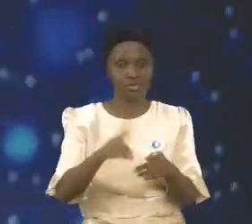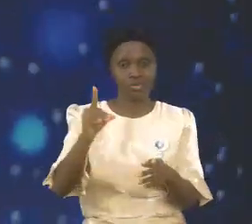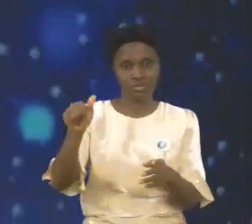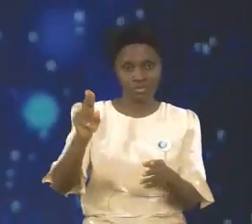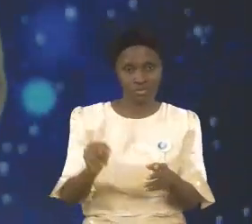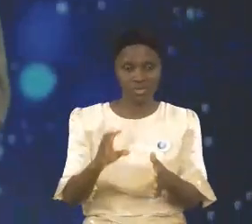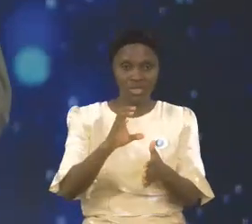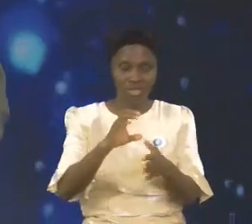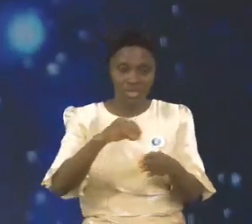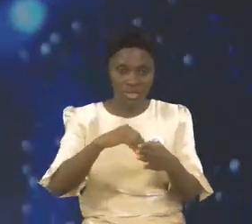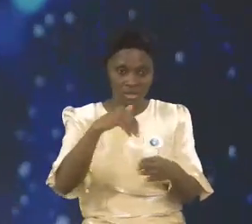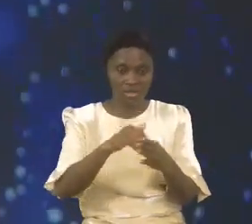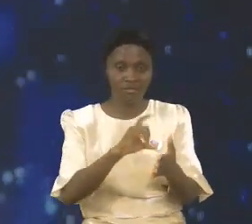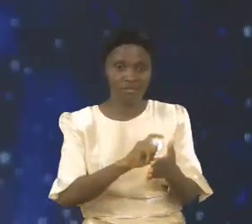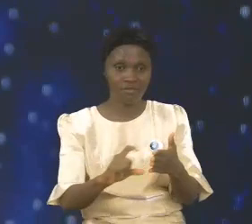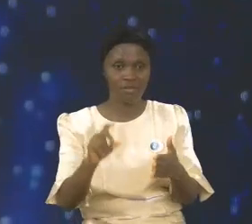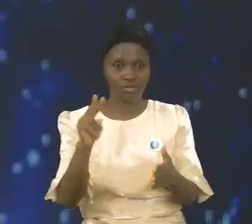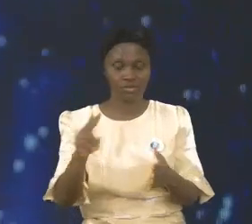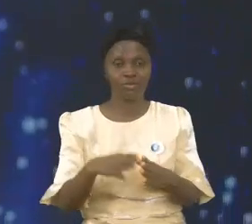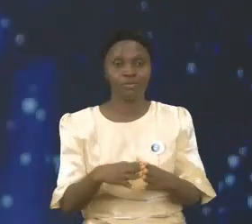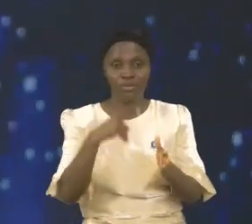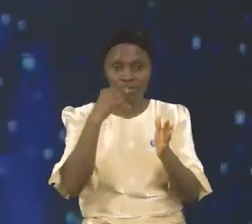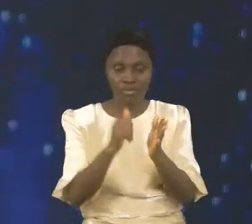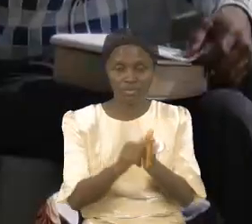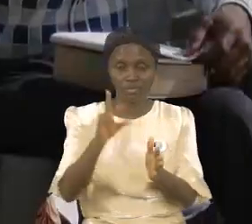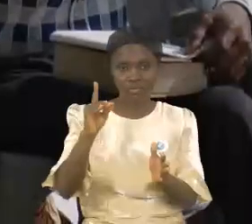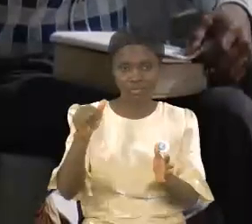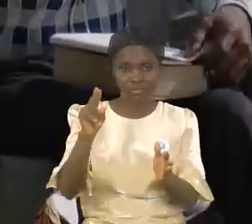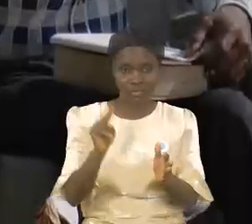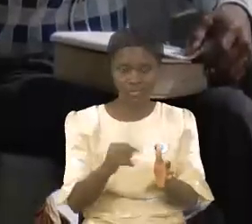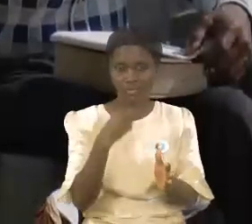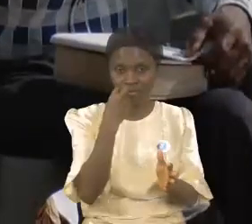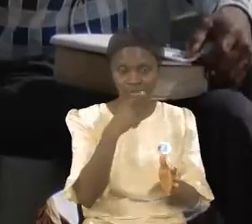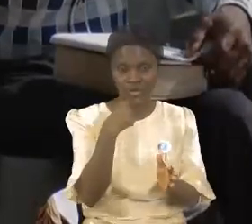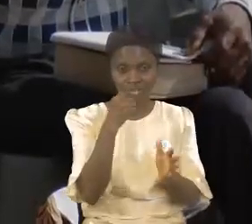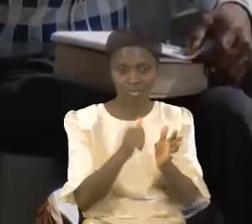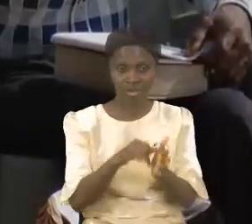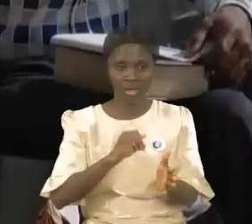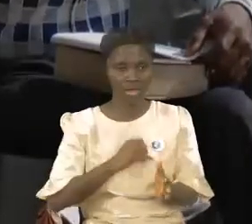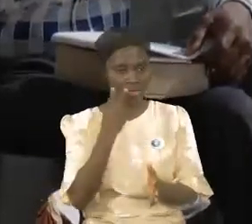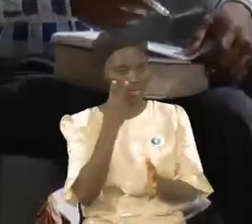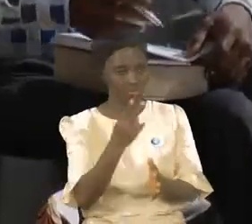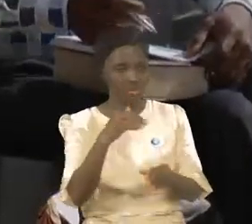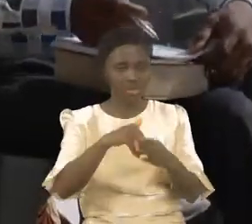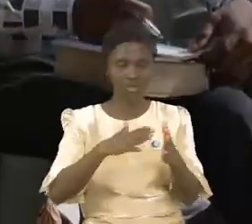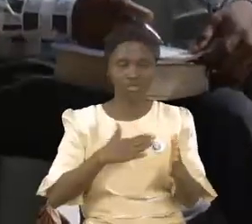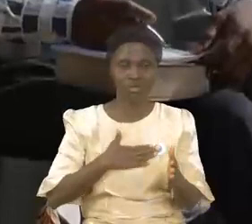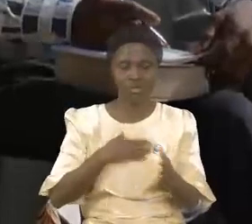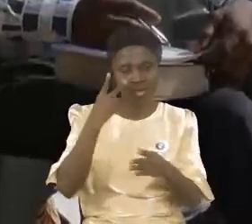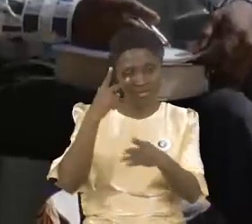7 verse 2, it said, Daniel spake and said, I saw in my vision by night,